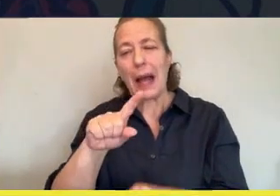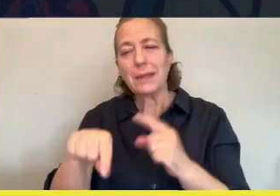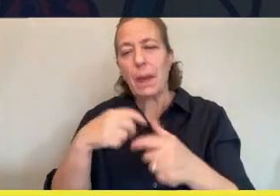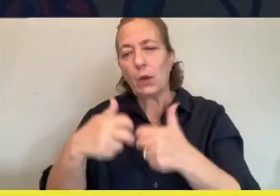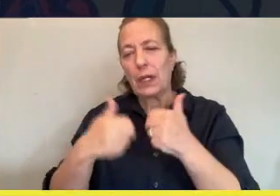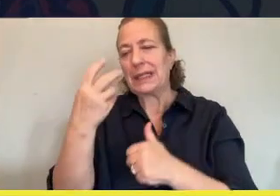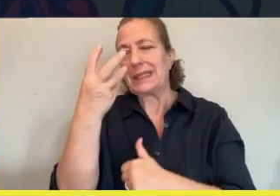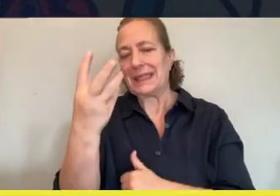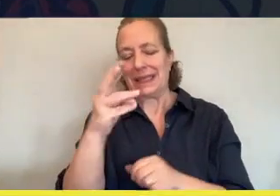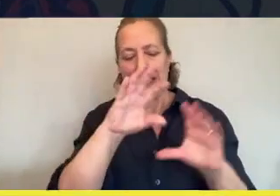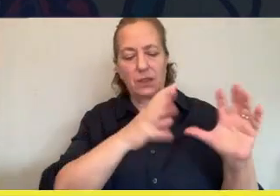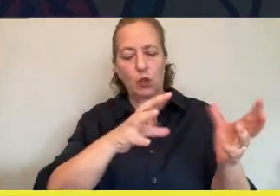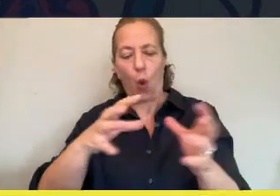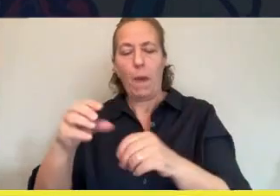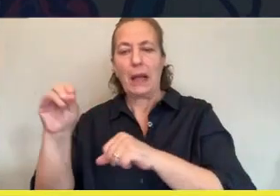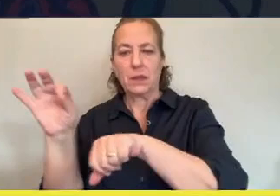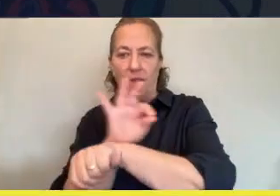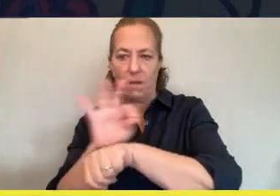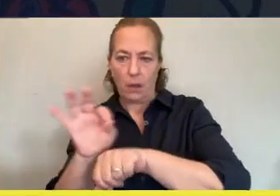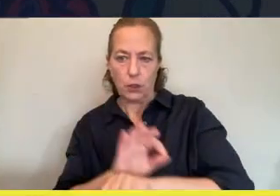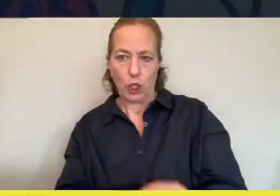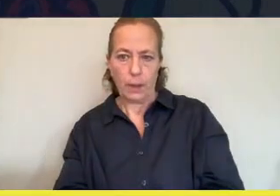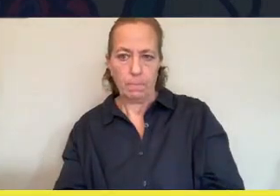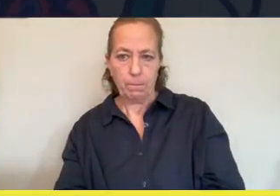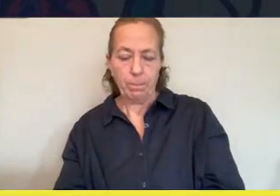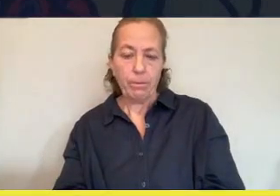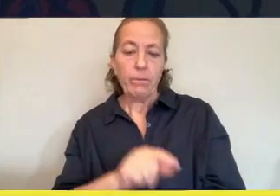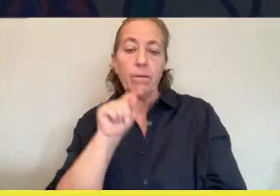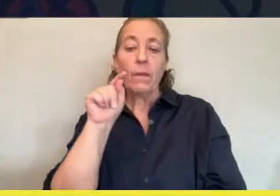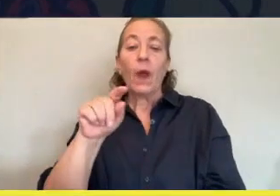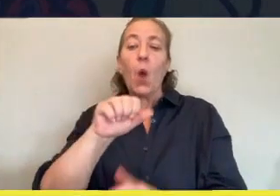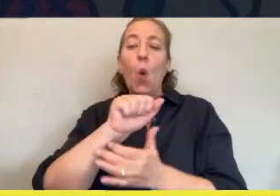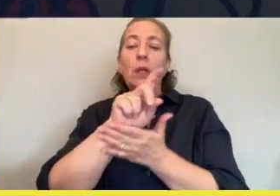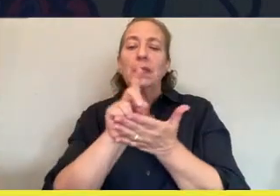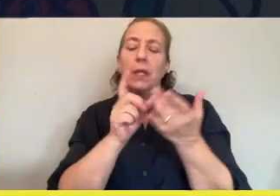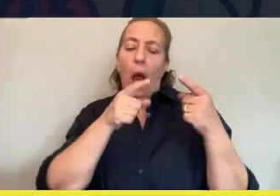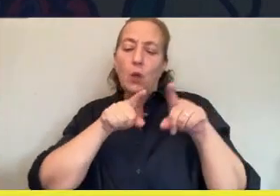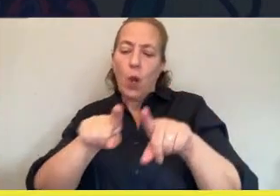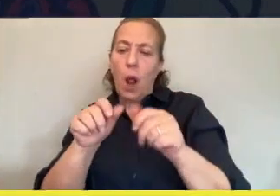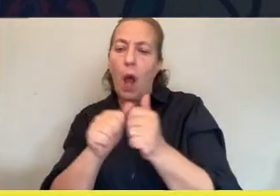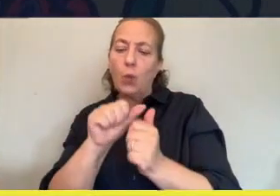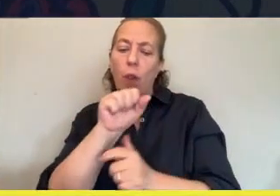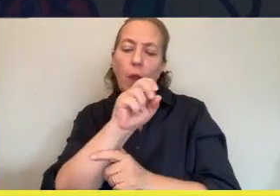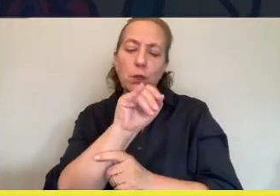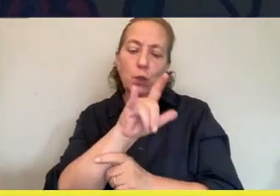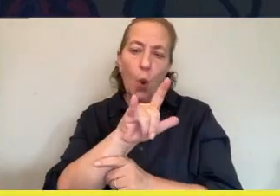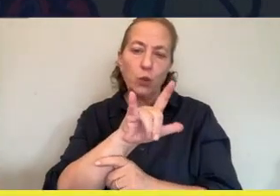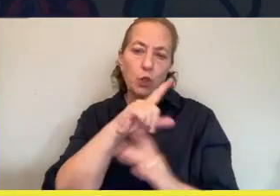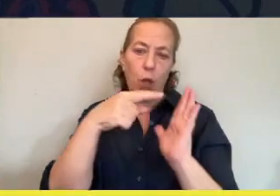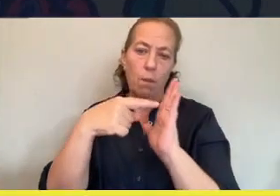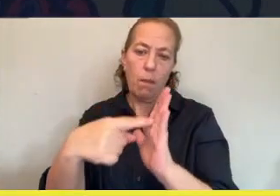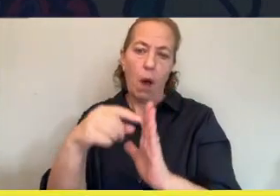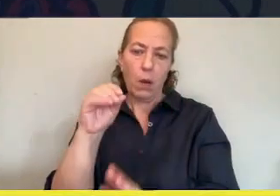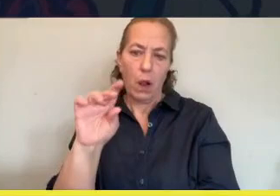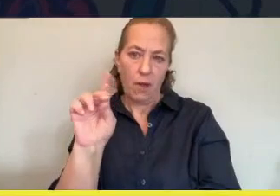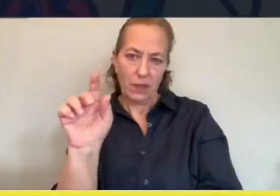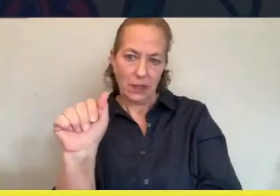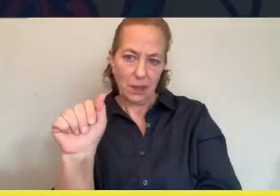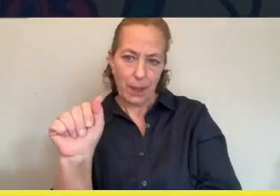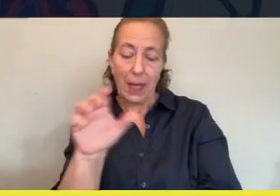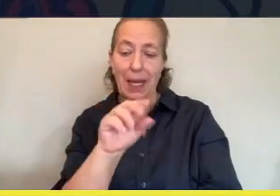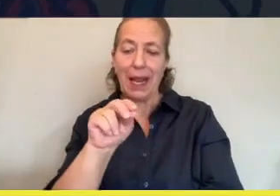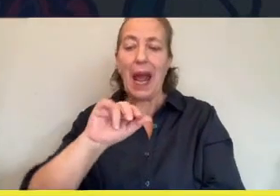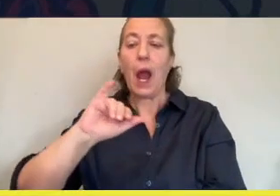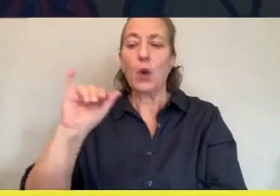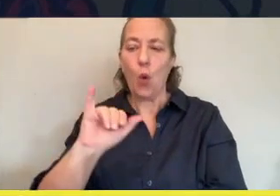of functioning, and it was designed to align with both the social model of disability as well as place